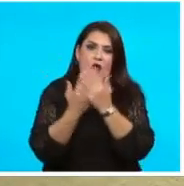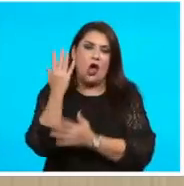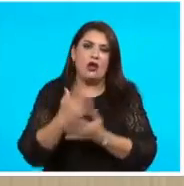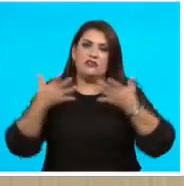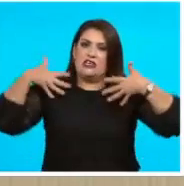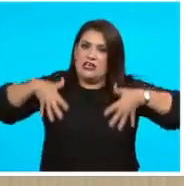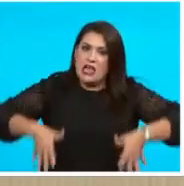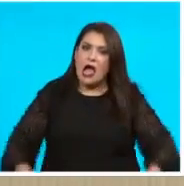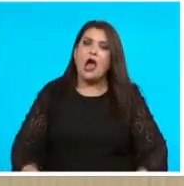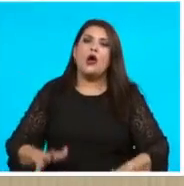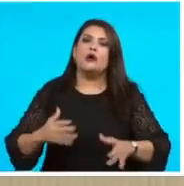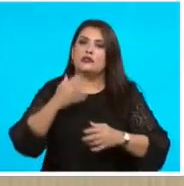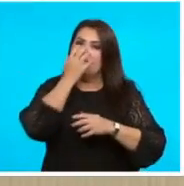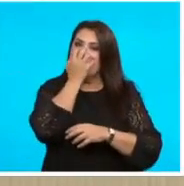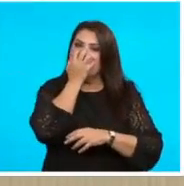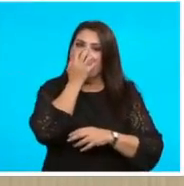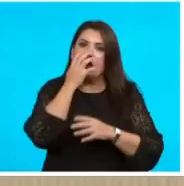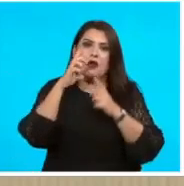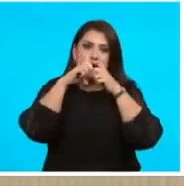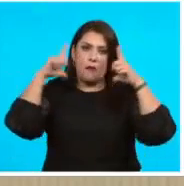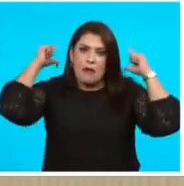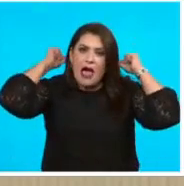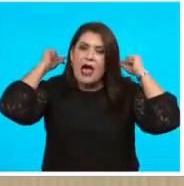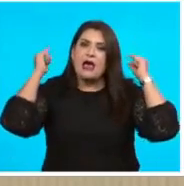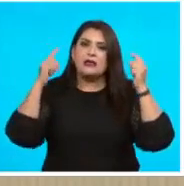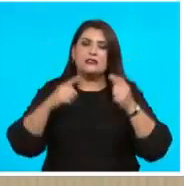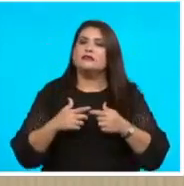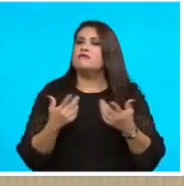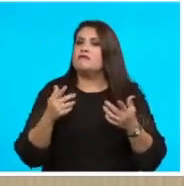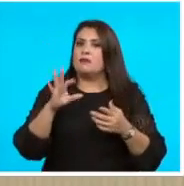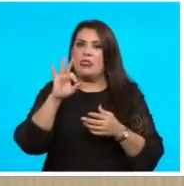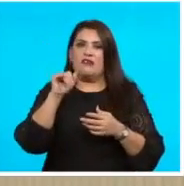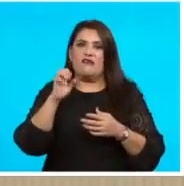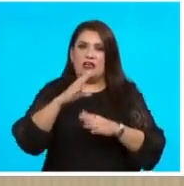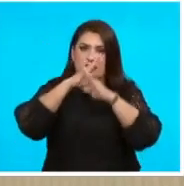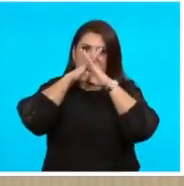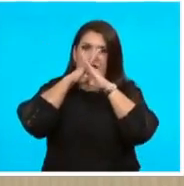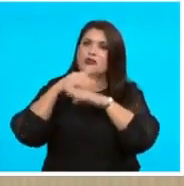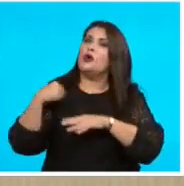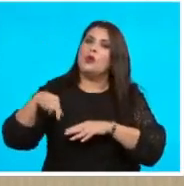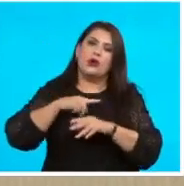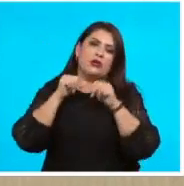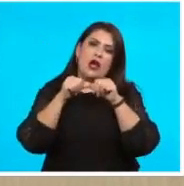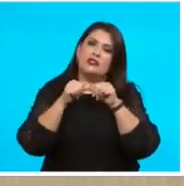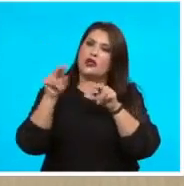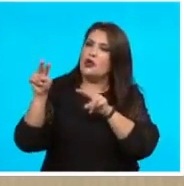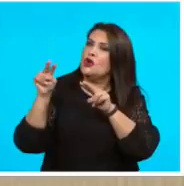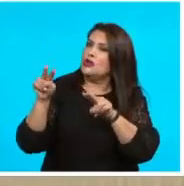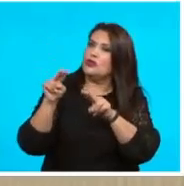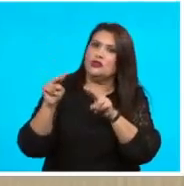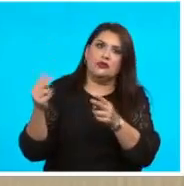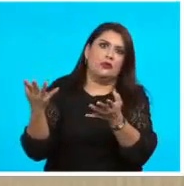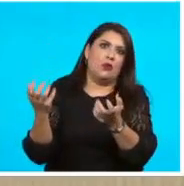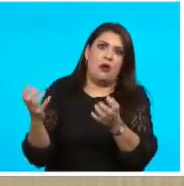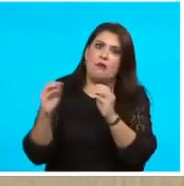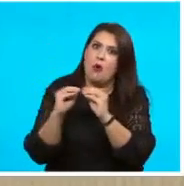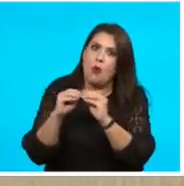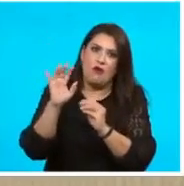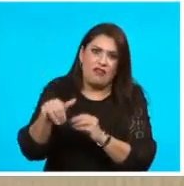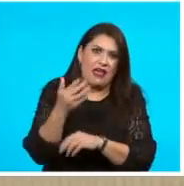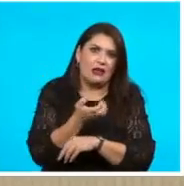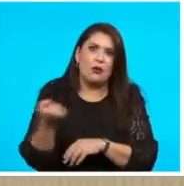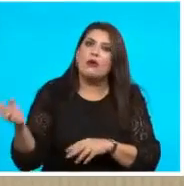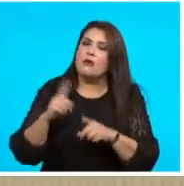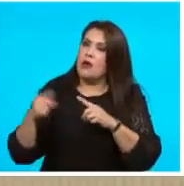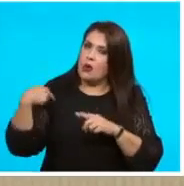gowns, respirators, masks, or face shields. And we are constantly looking to acquire more of that equipment,